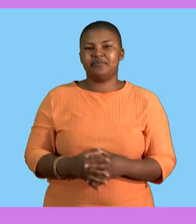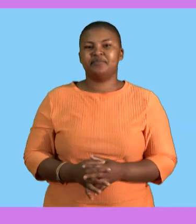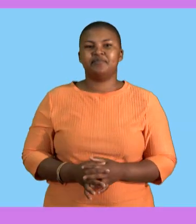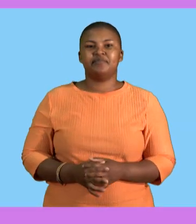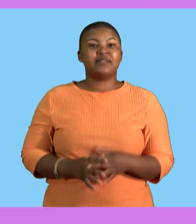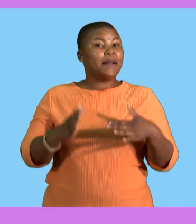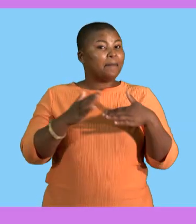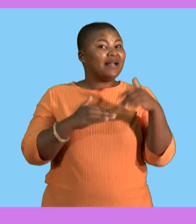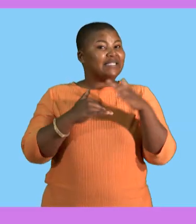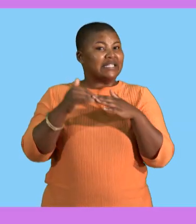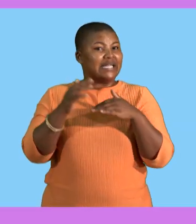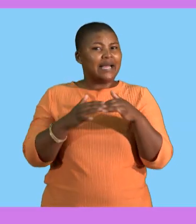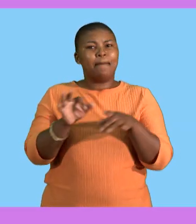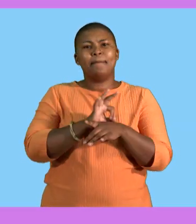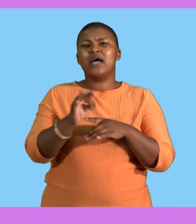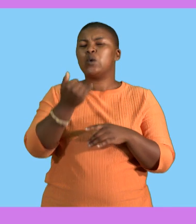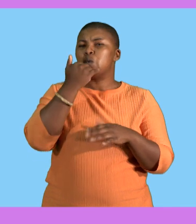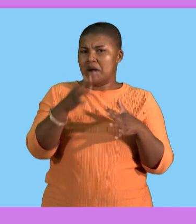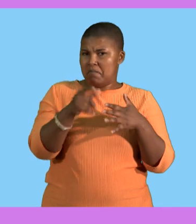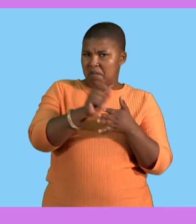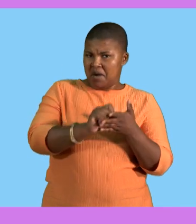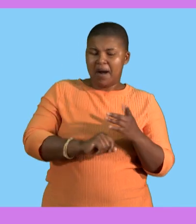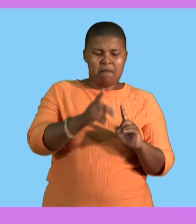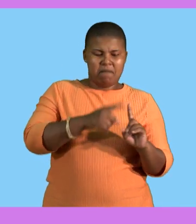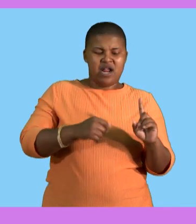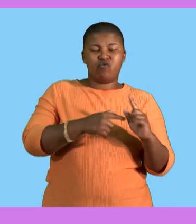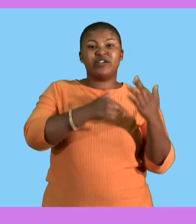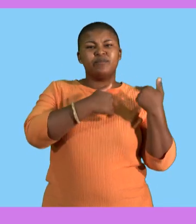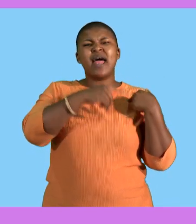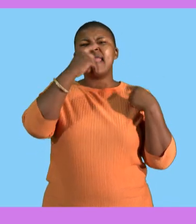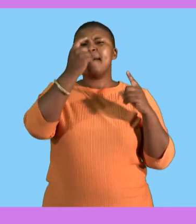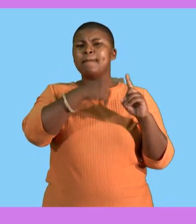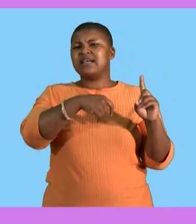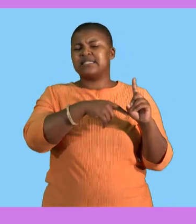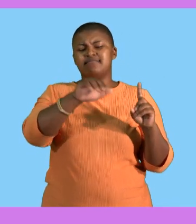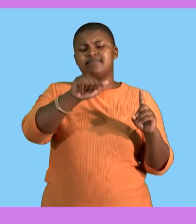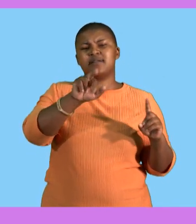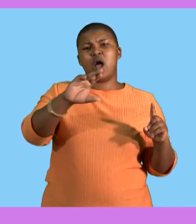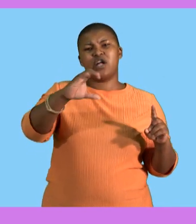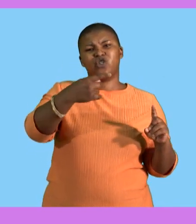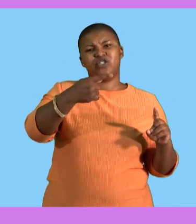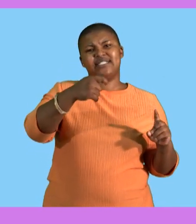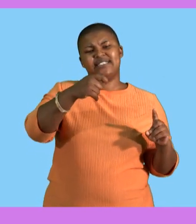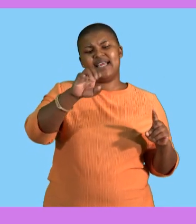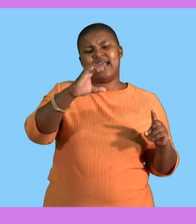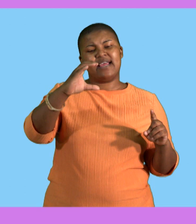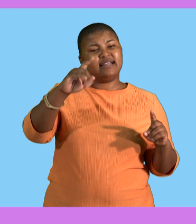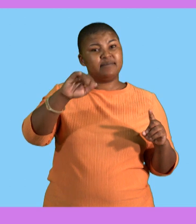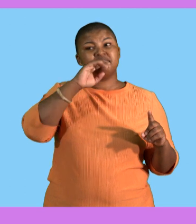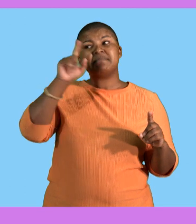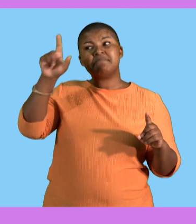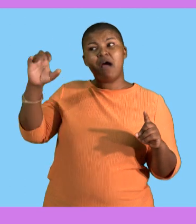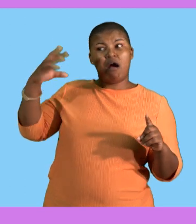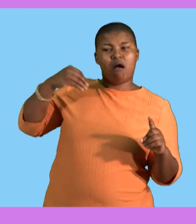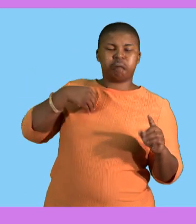So, a building plan is drawn up by an architect depending on the client's needs or requests.